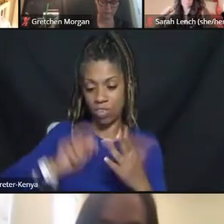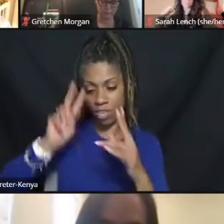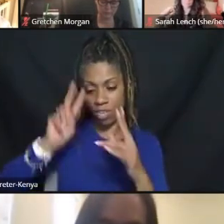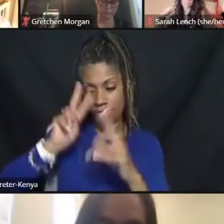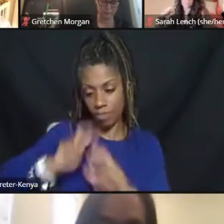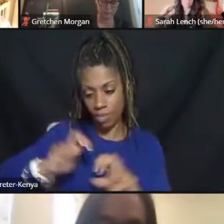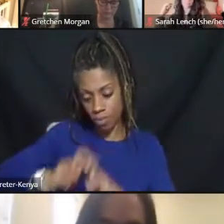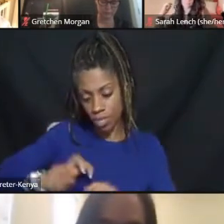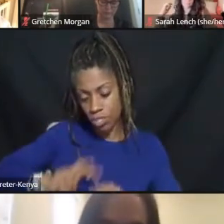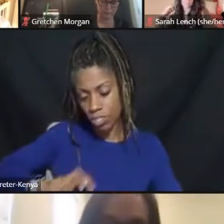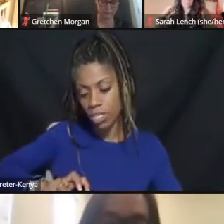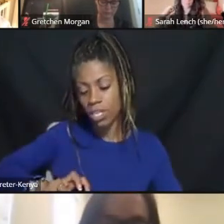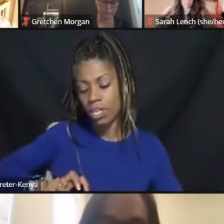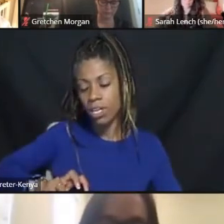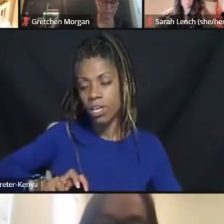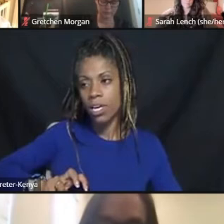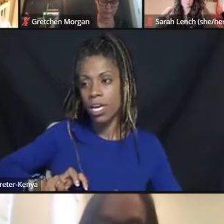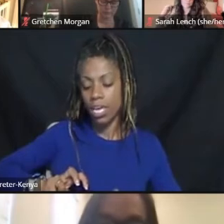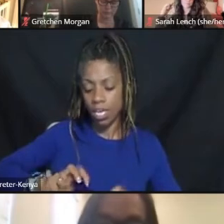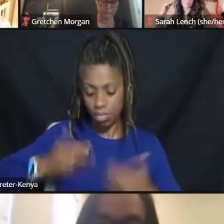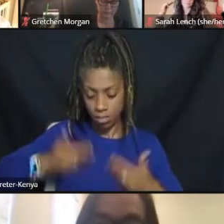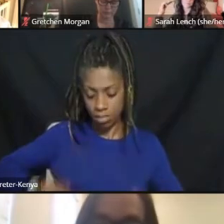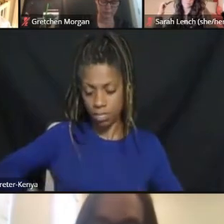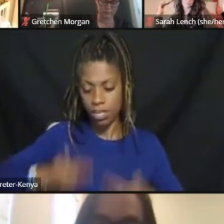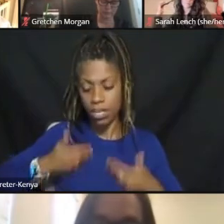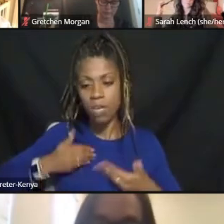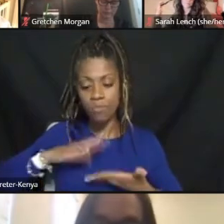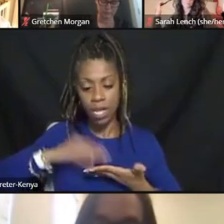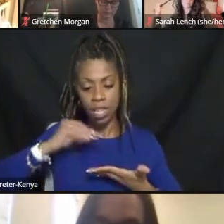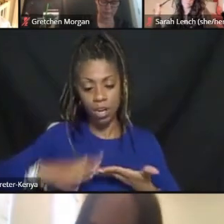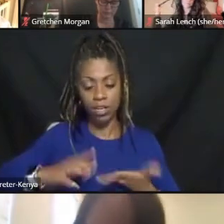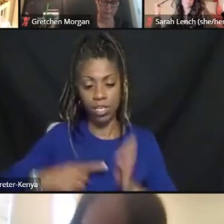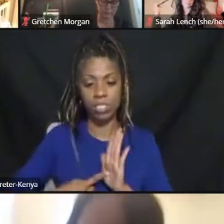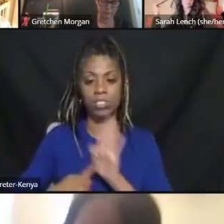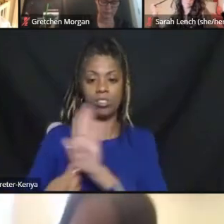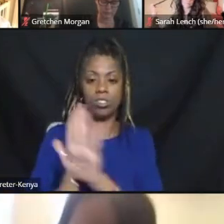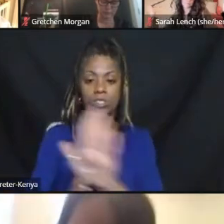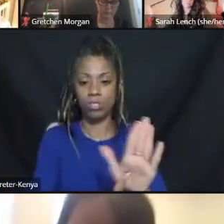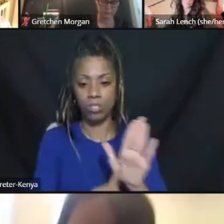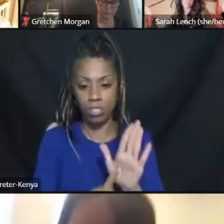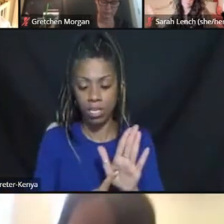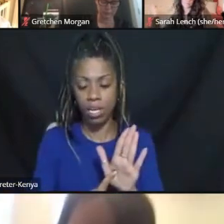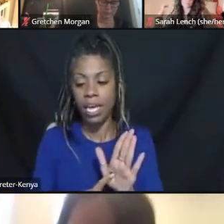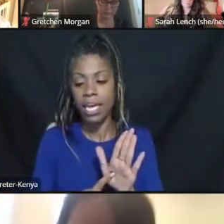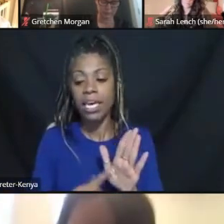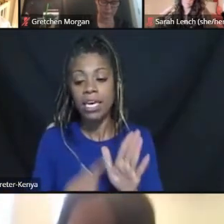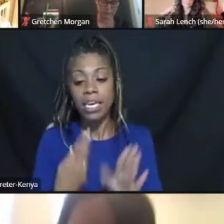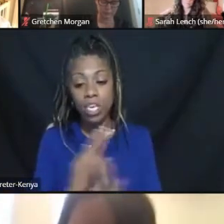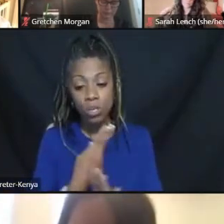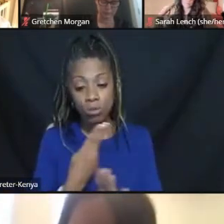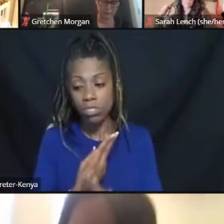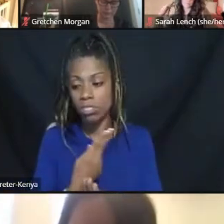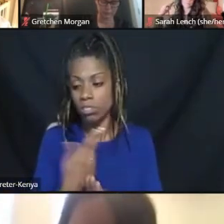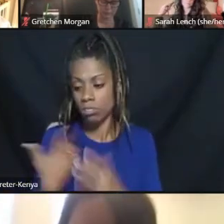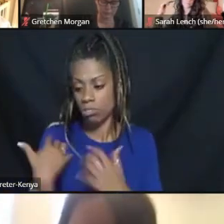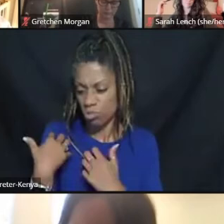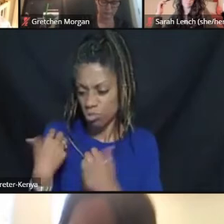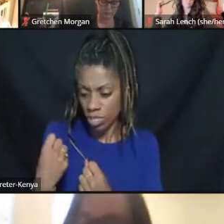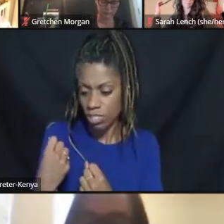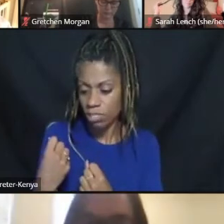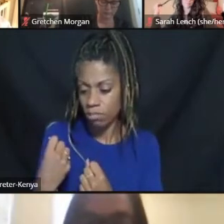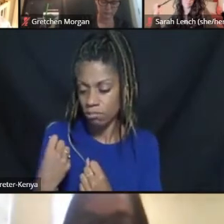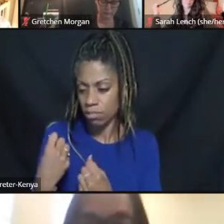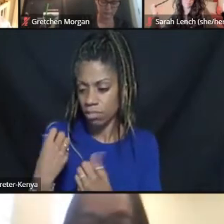reflection on where he is and who he is as a learner. He utilizes his strengths to make decisions. And I feel